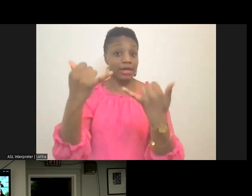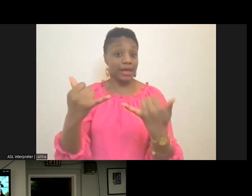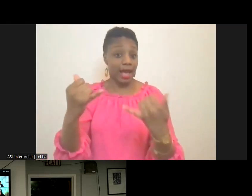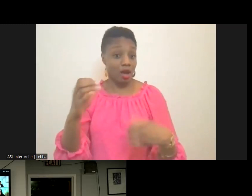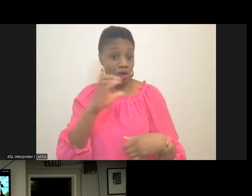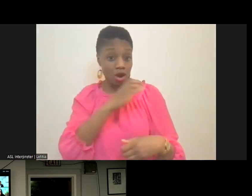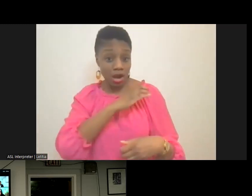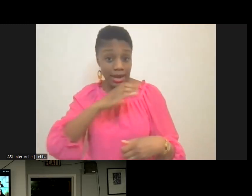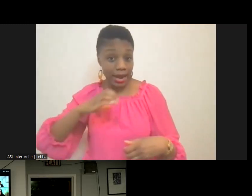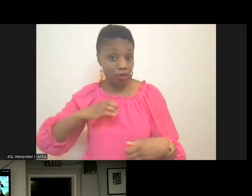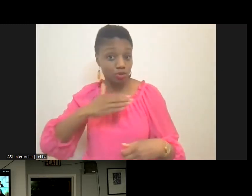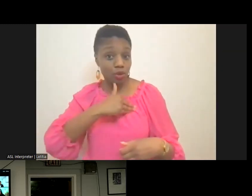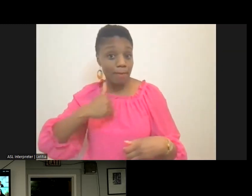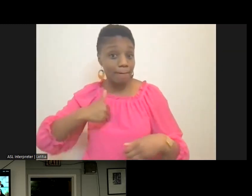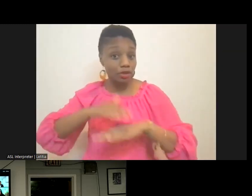right, on the chat?